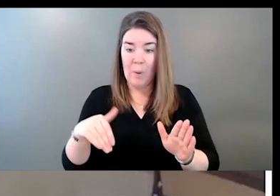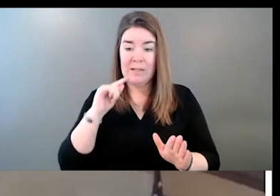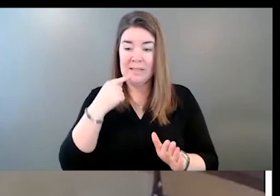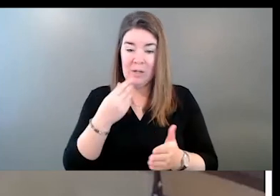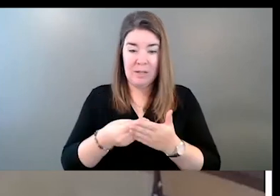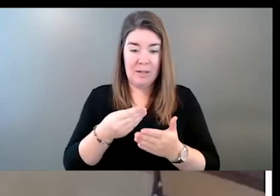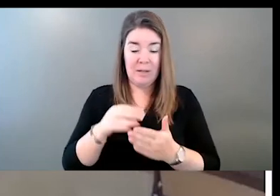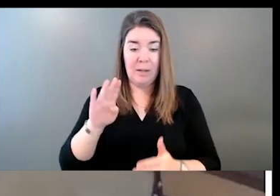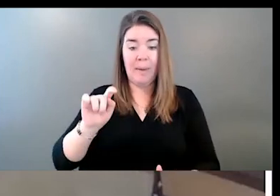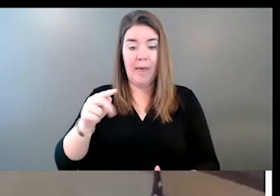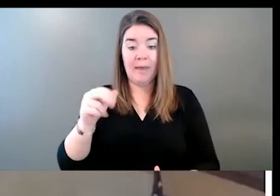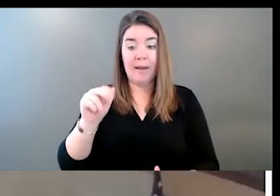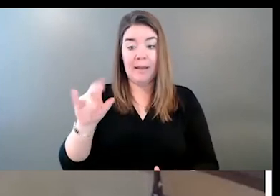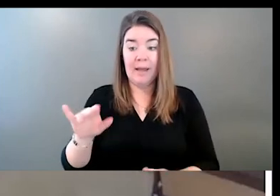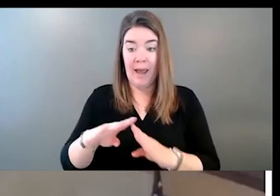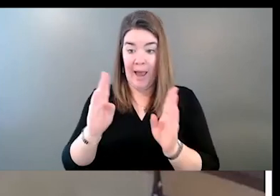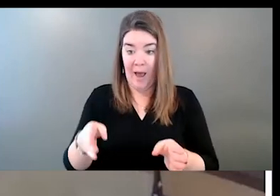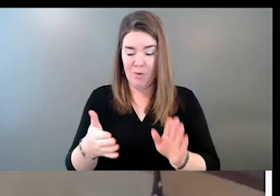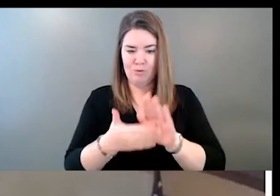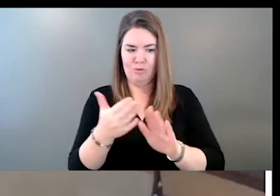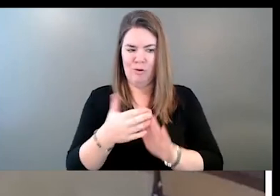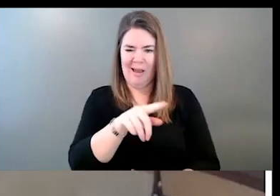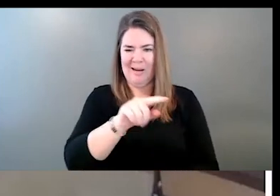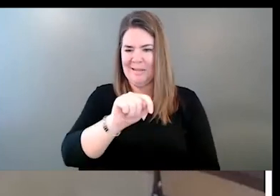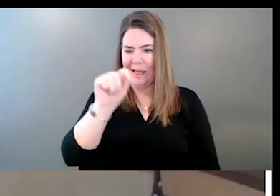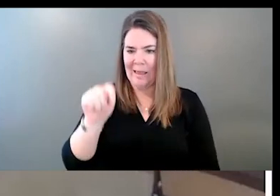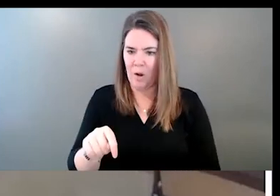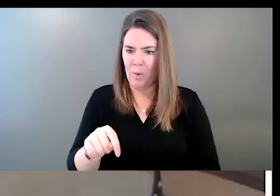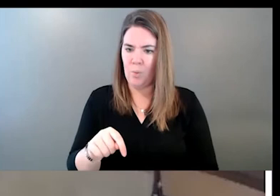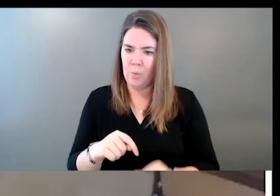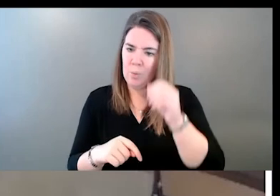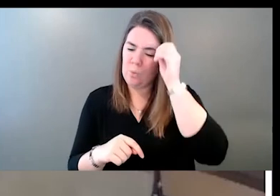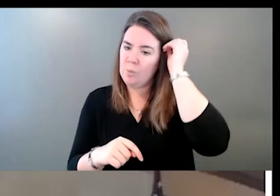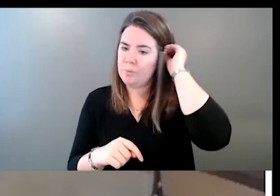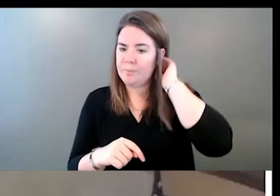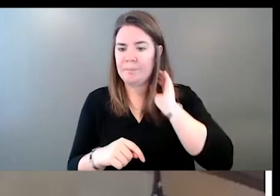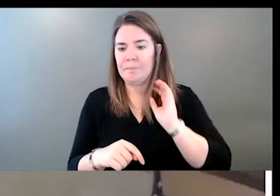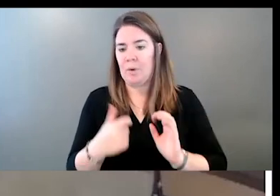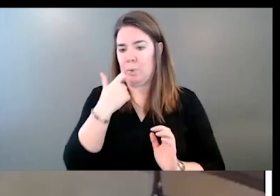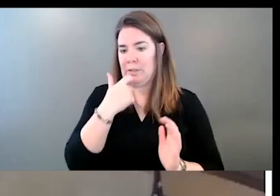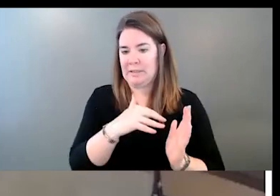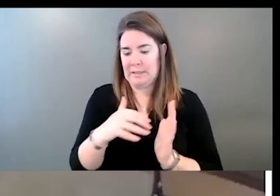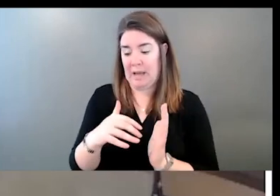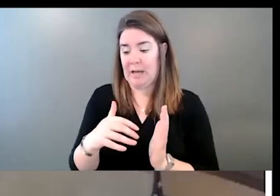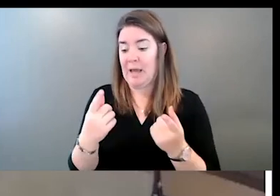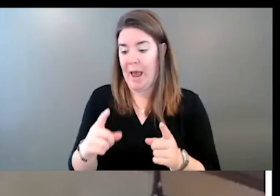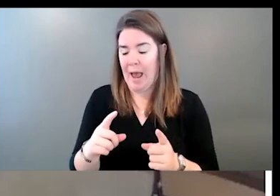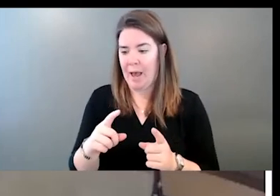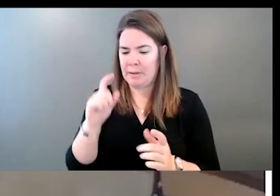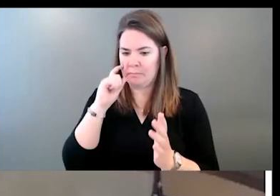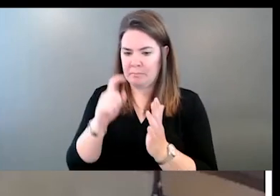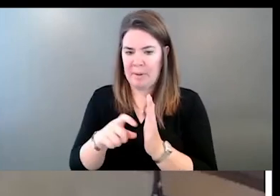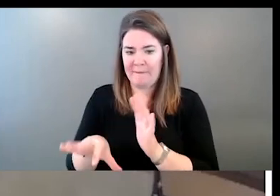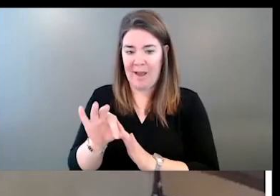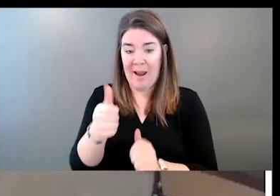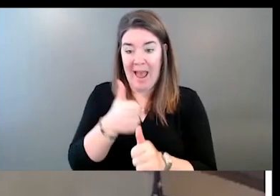House, the shelter in Toledo run by our chair-elect, Deidre Lashley, did a study that found that